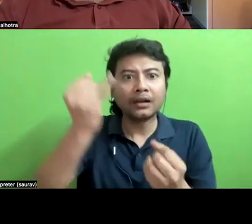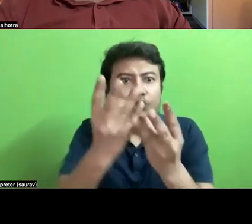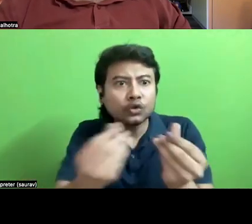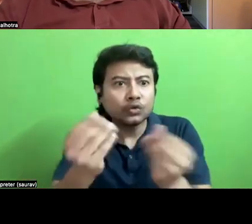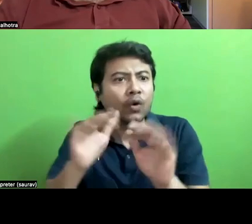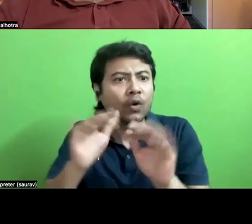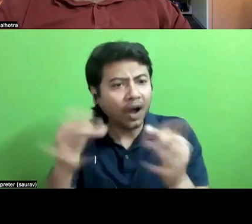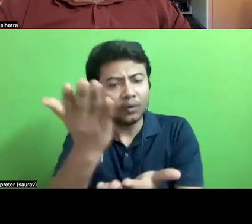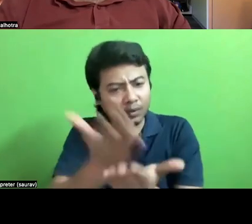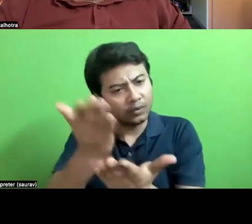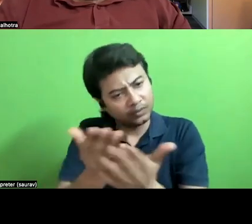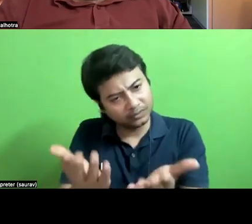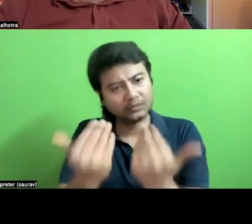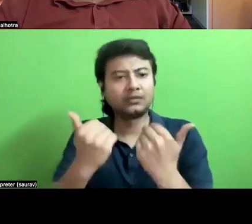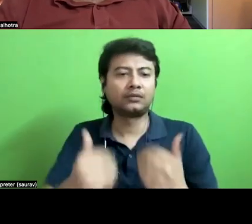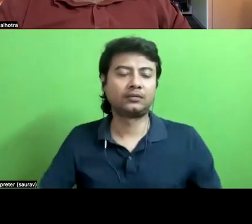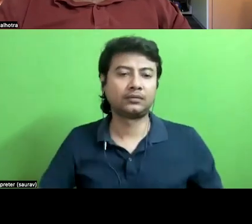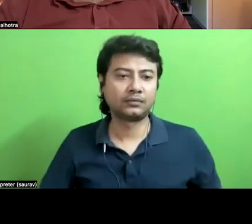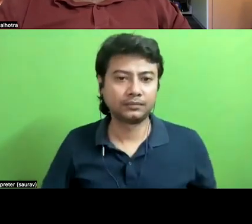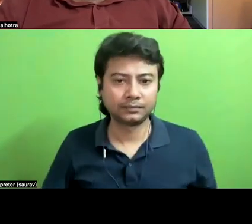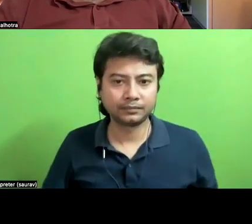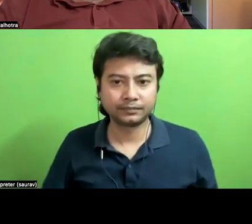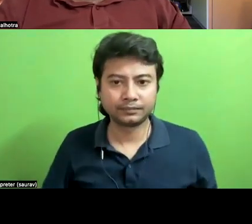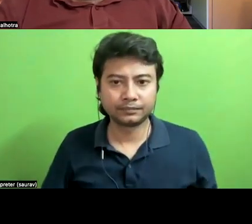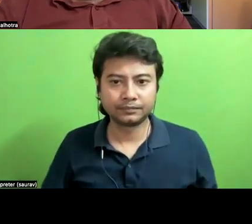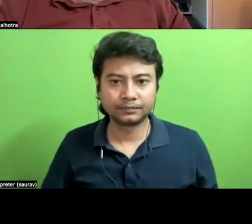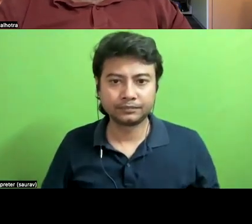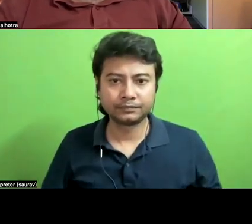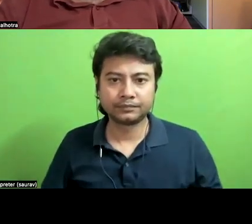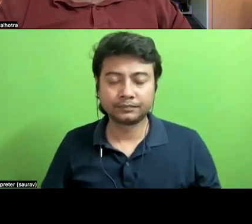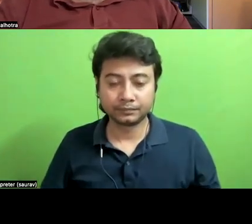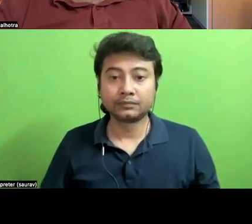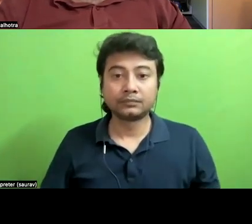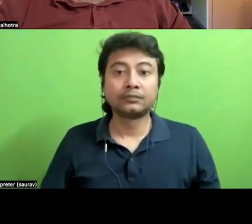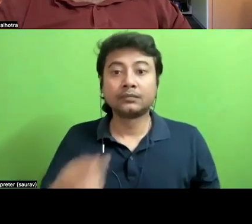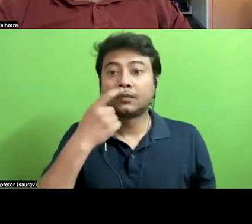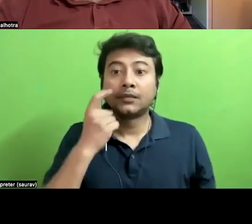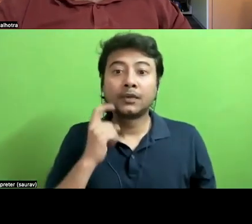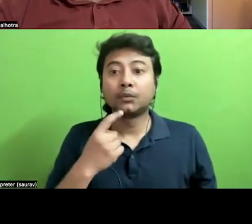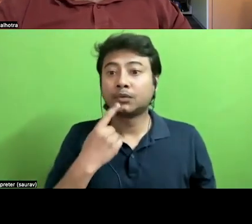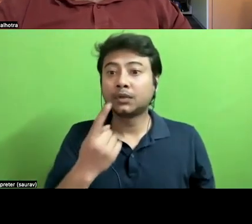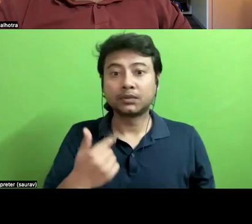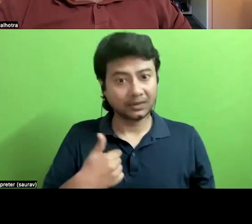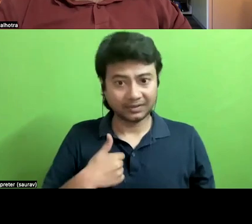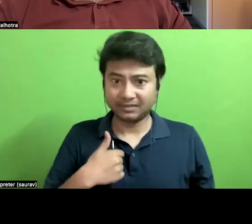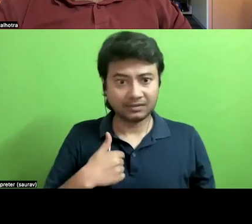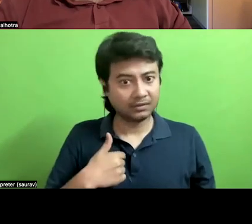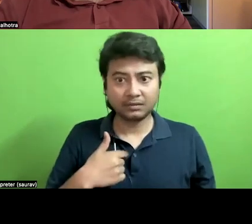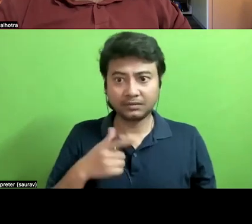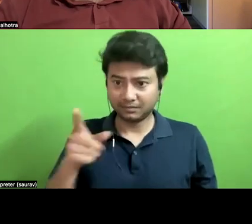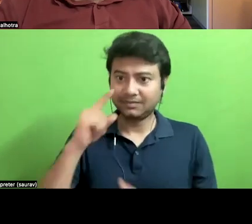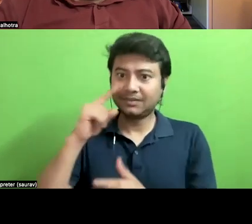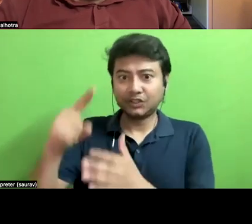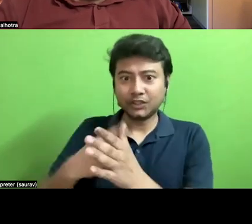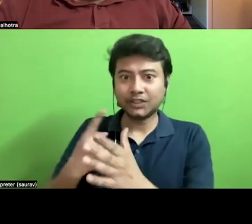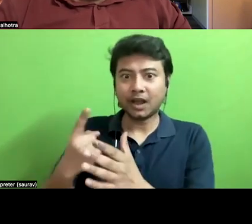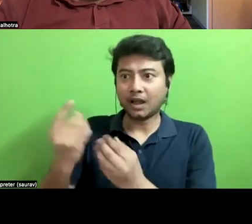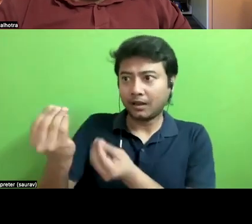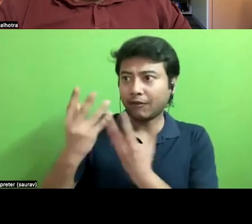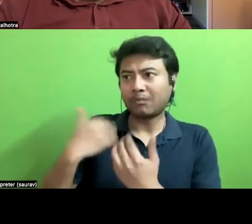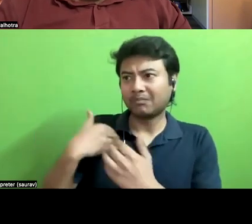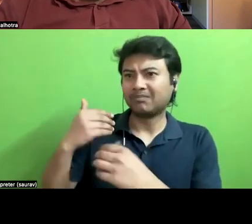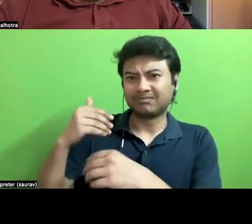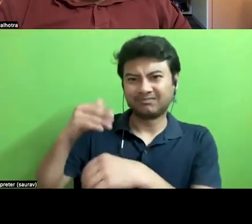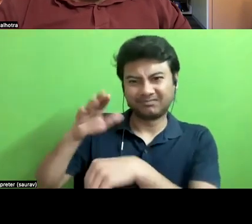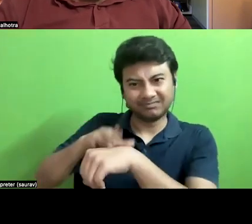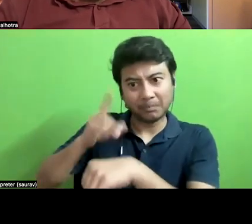So I was going to actually give an example when I give the Jesus example also about how I'm also constantly learning about accessibility. I remember tell about, just come back